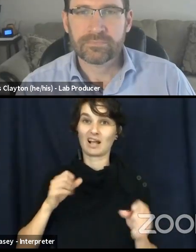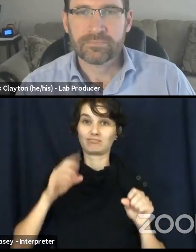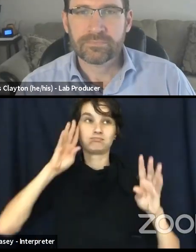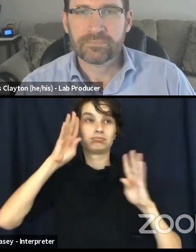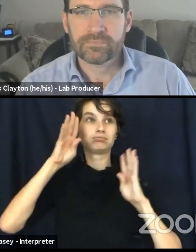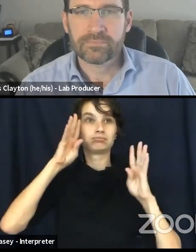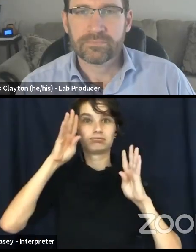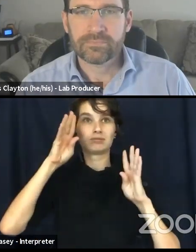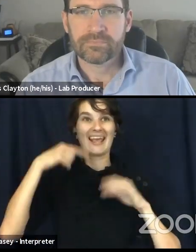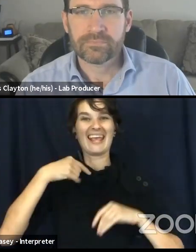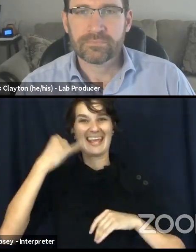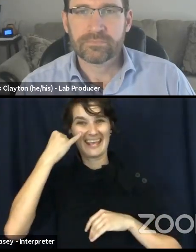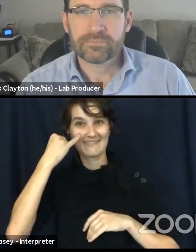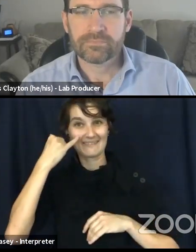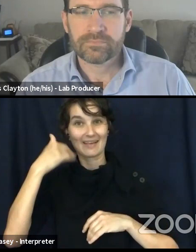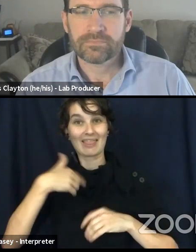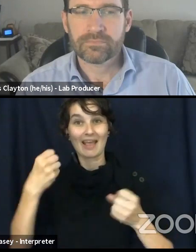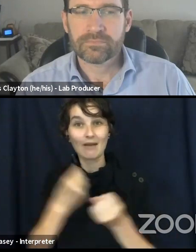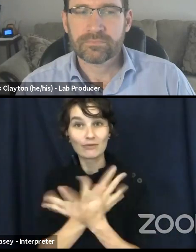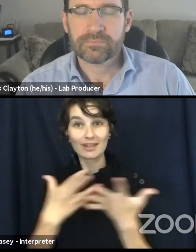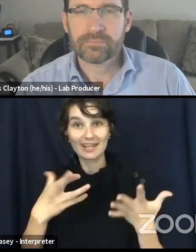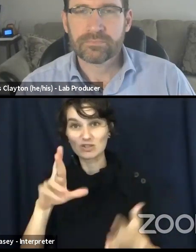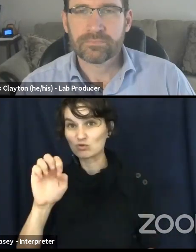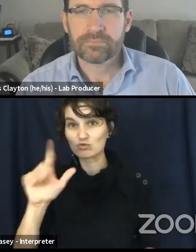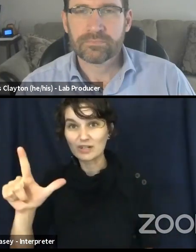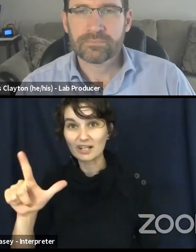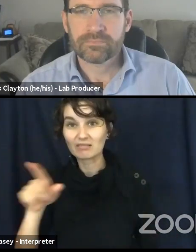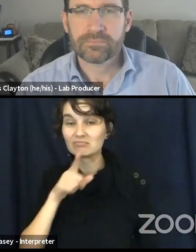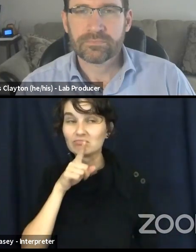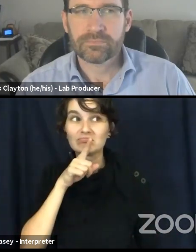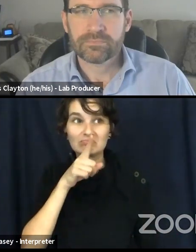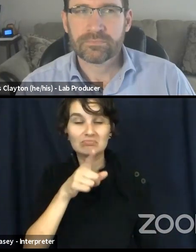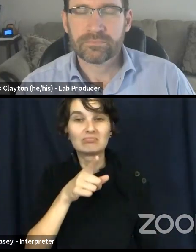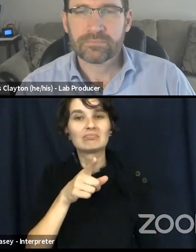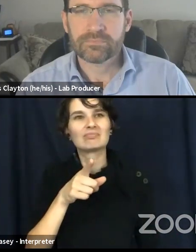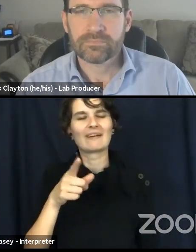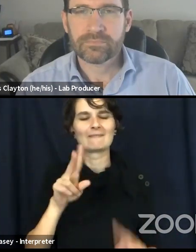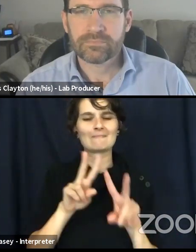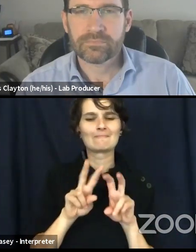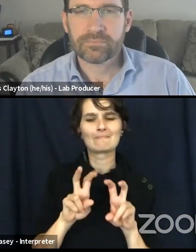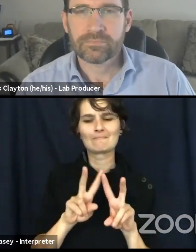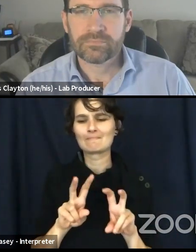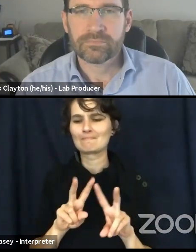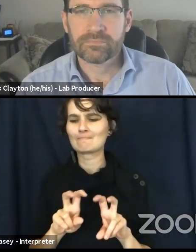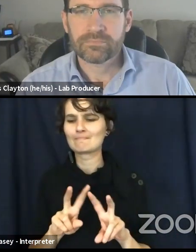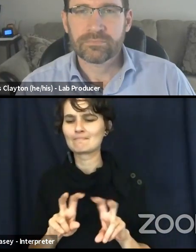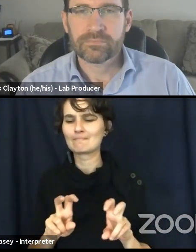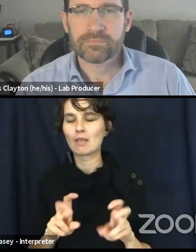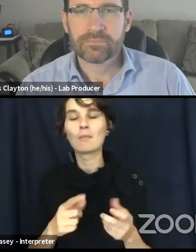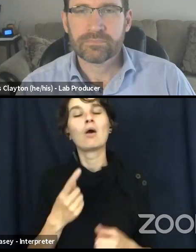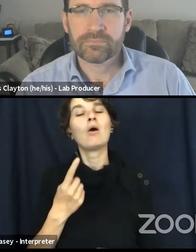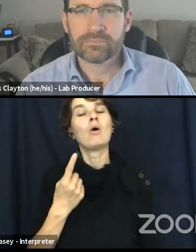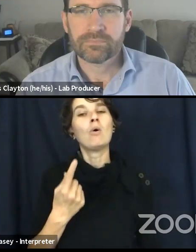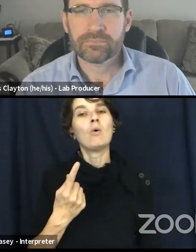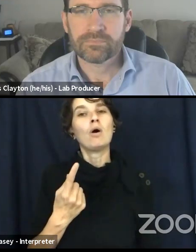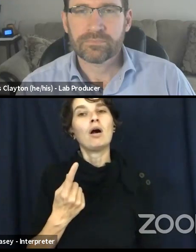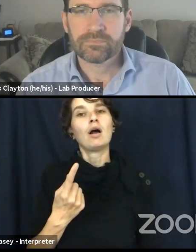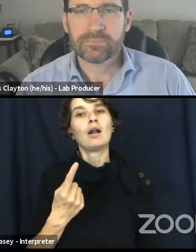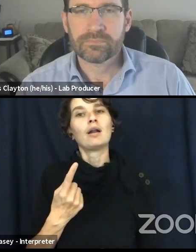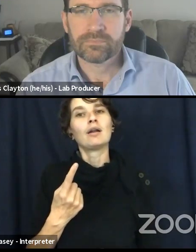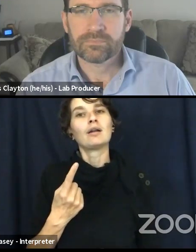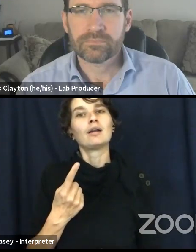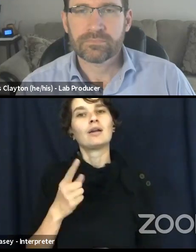and, you know, kind of tease things out that way. But one of the kind of threads of the